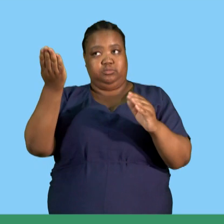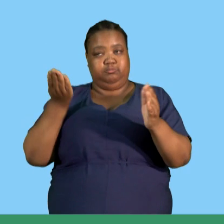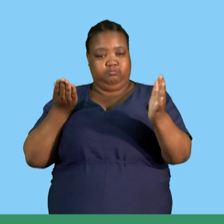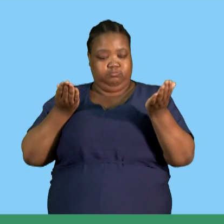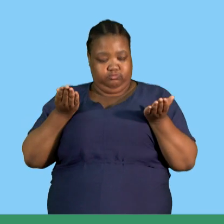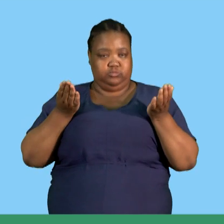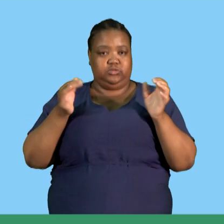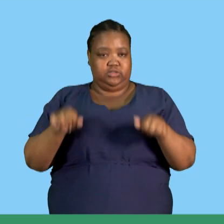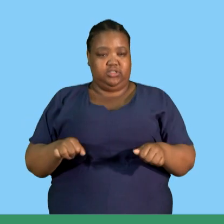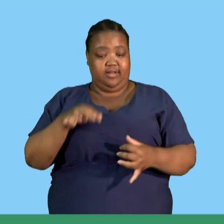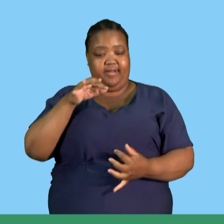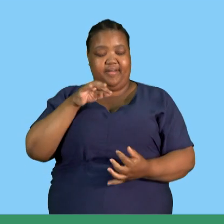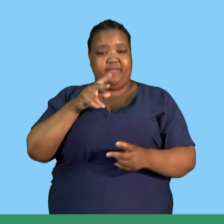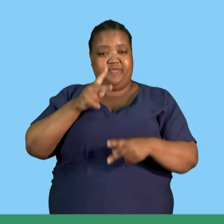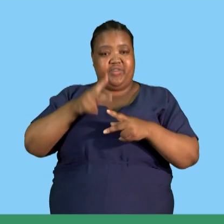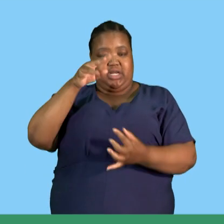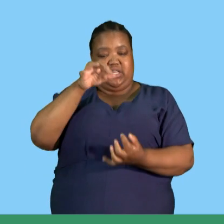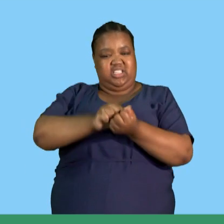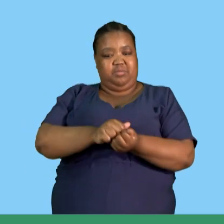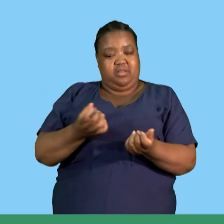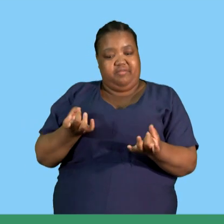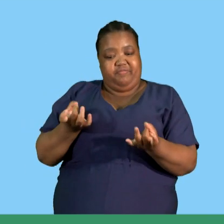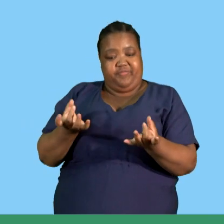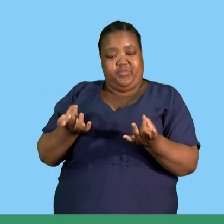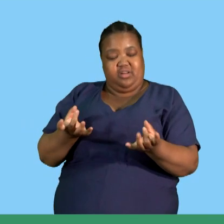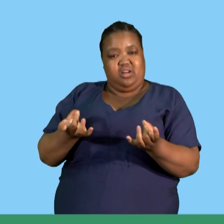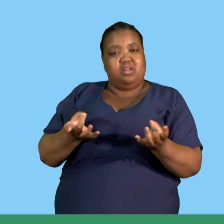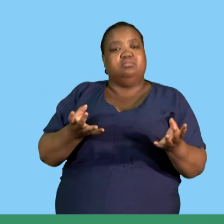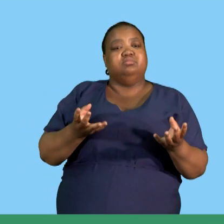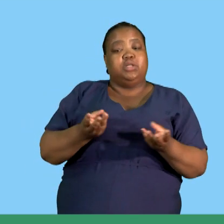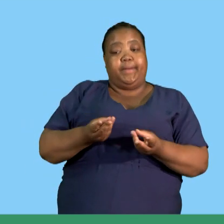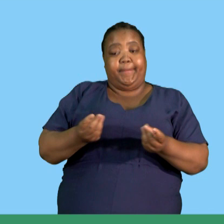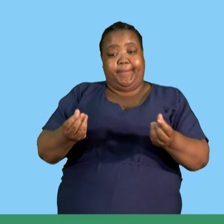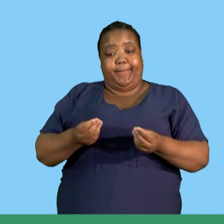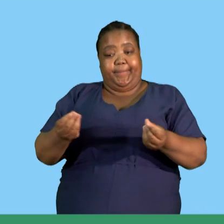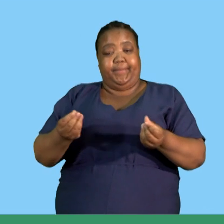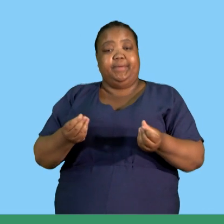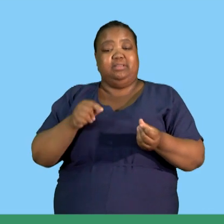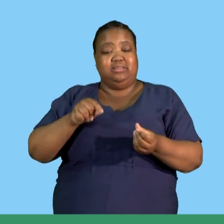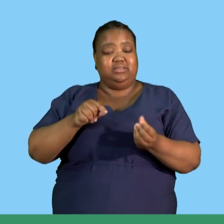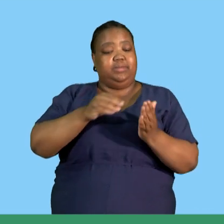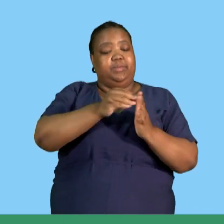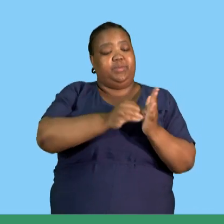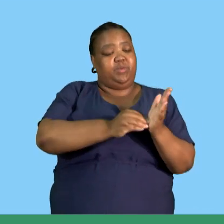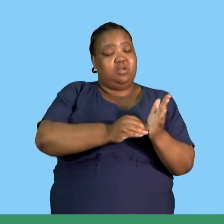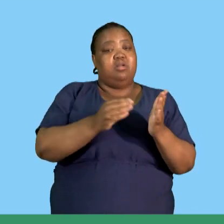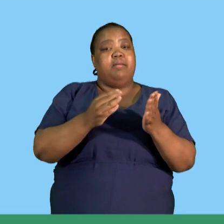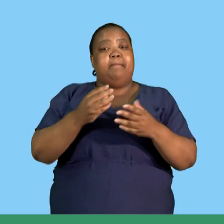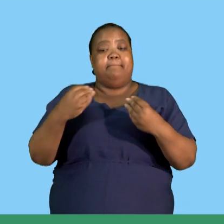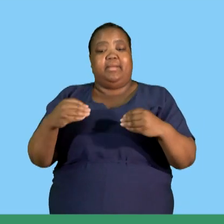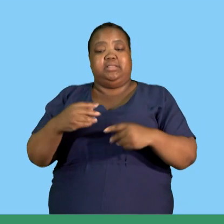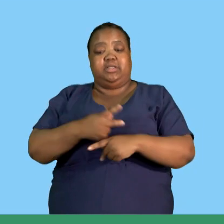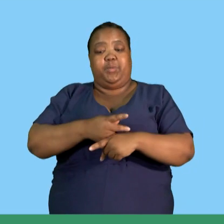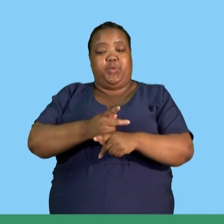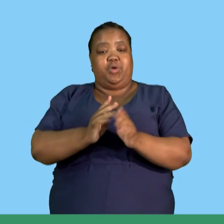business. Prepare a final summary or feedback report with all the methods to improve the quality of the business